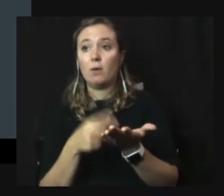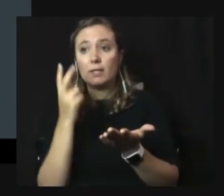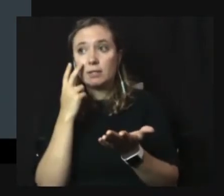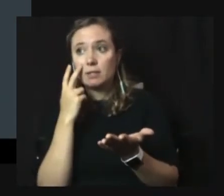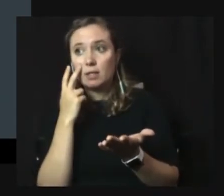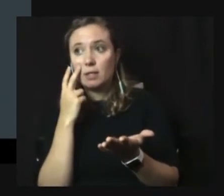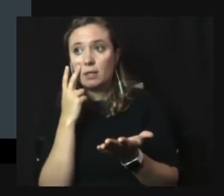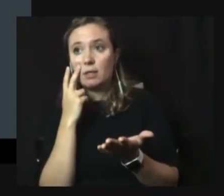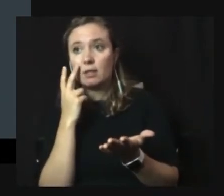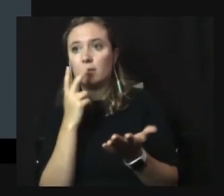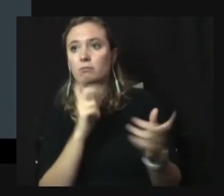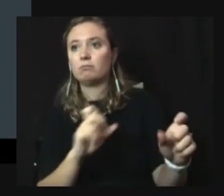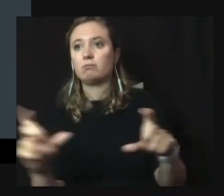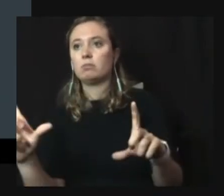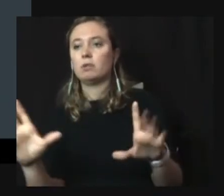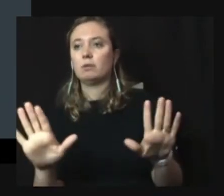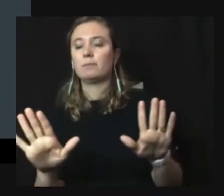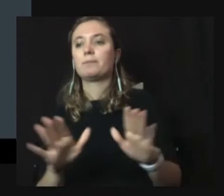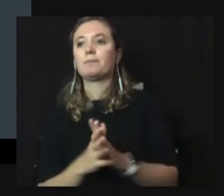how to make this shift.